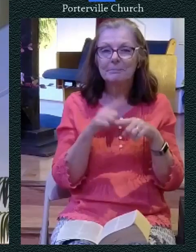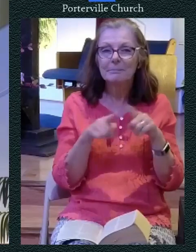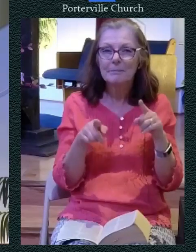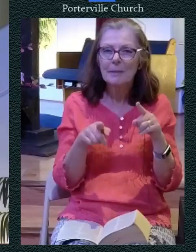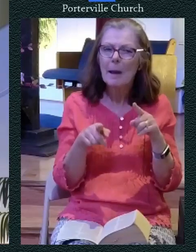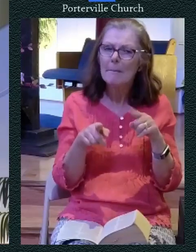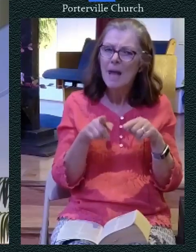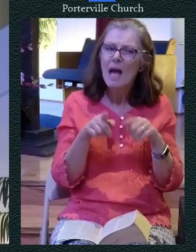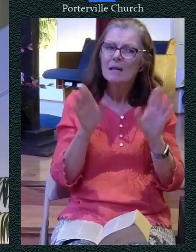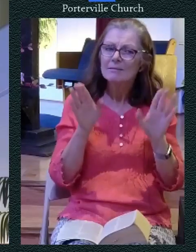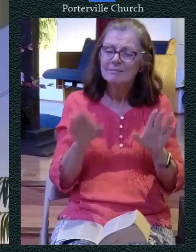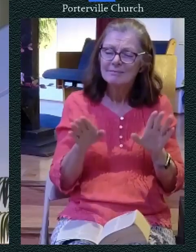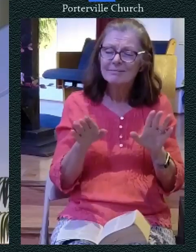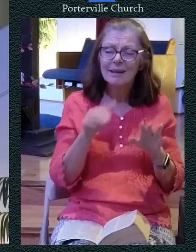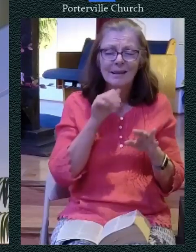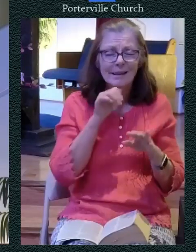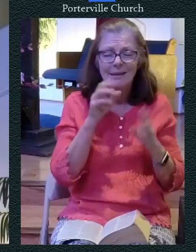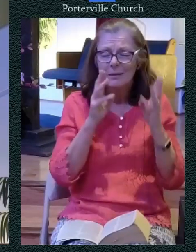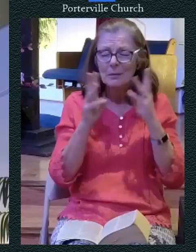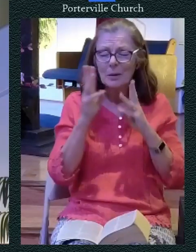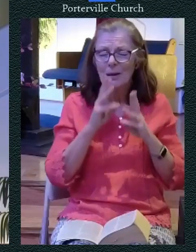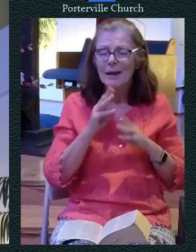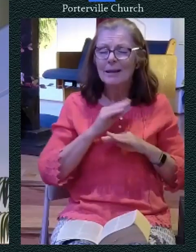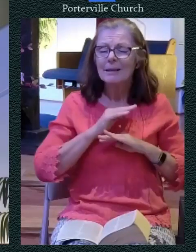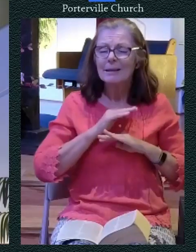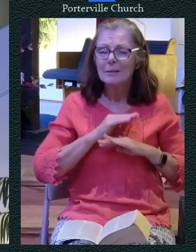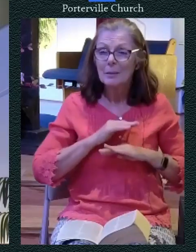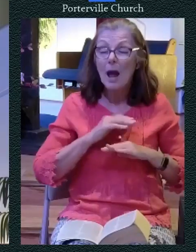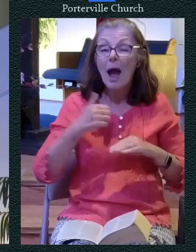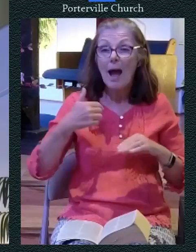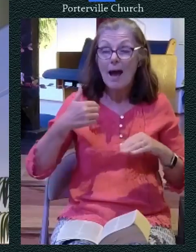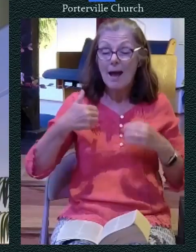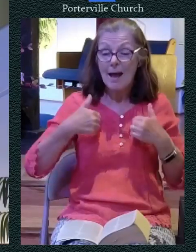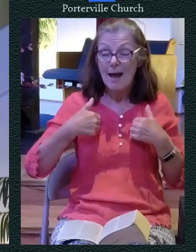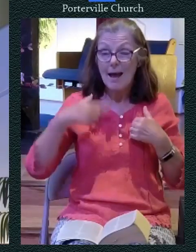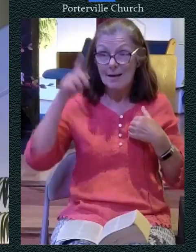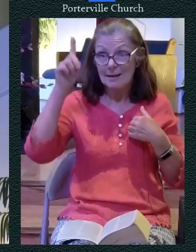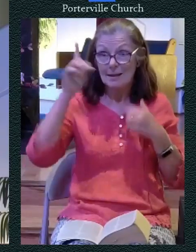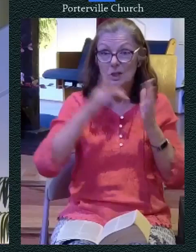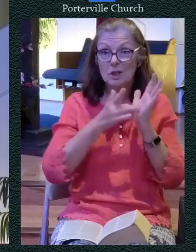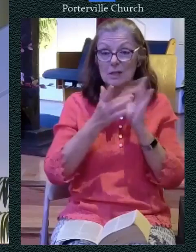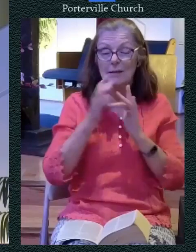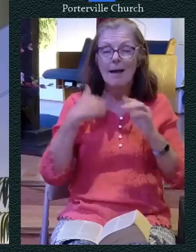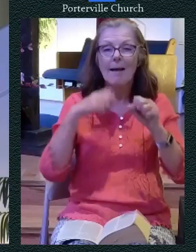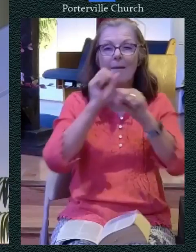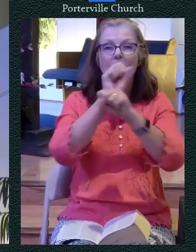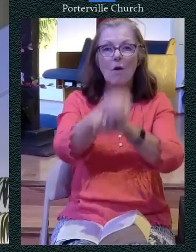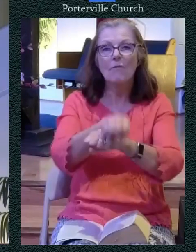heart. I have overcome the world.